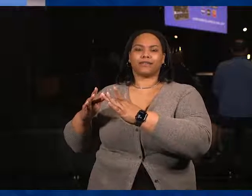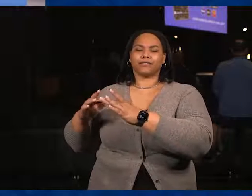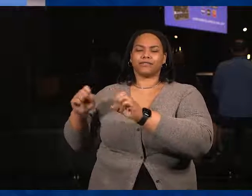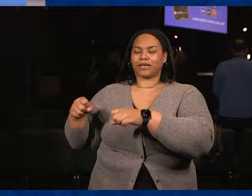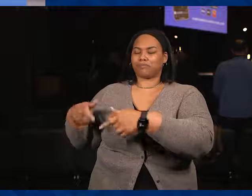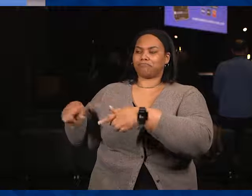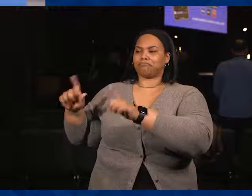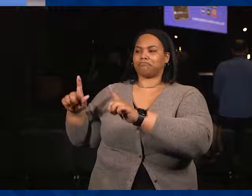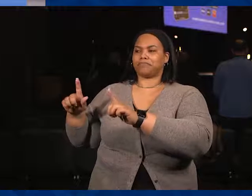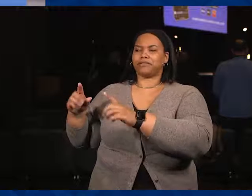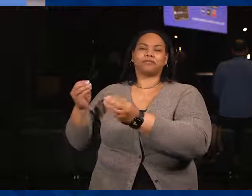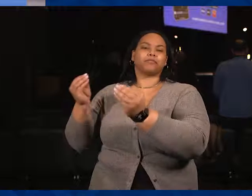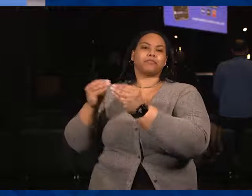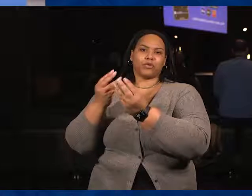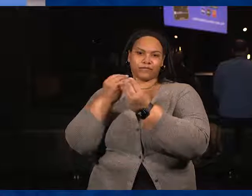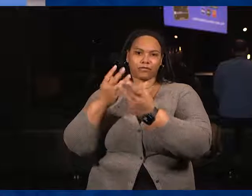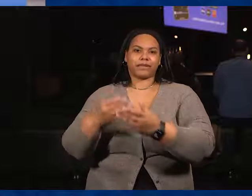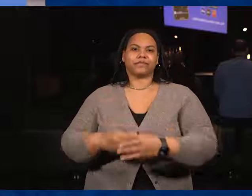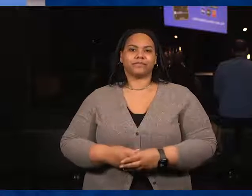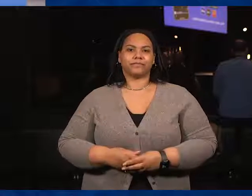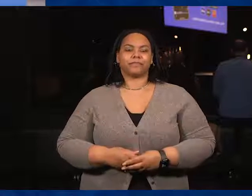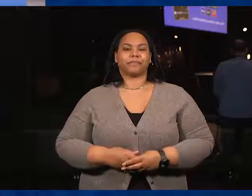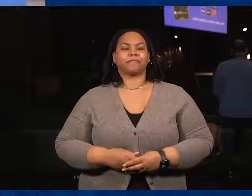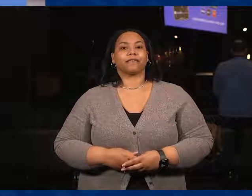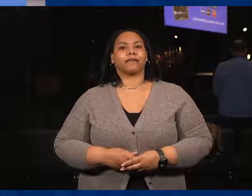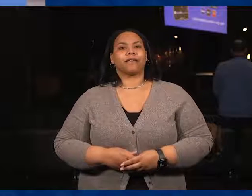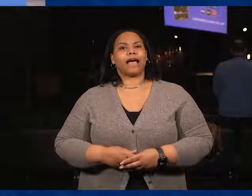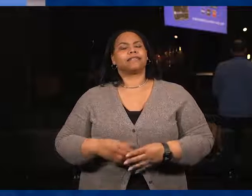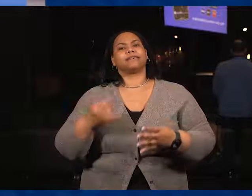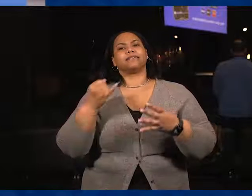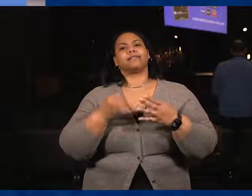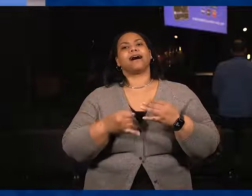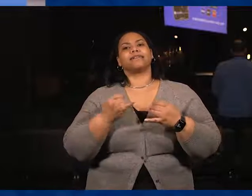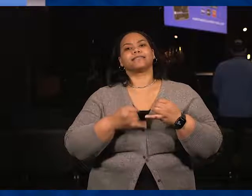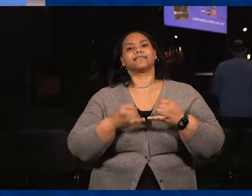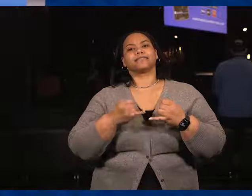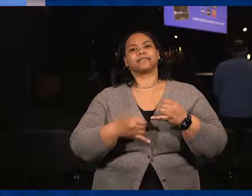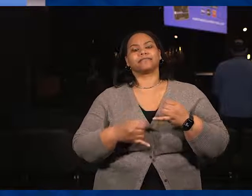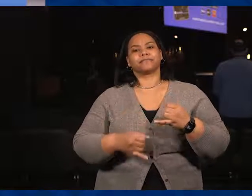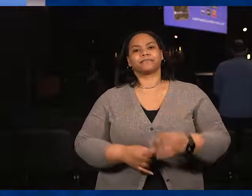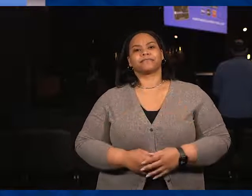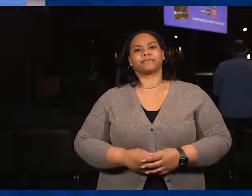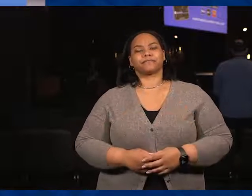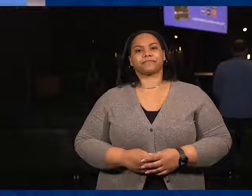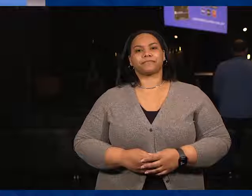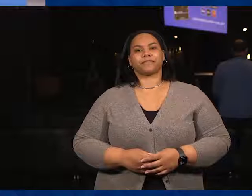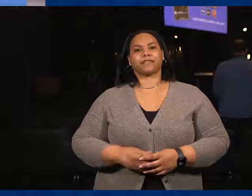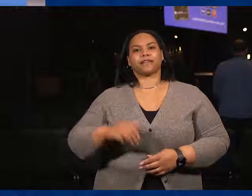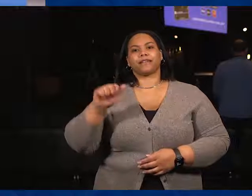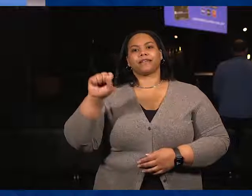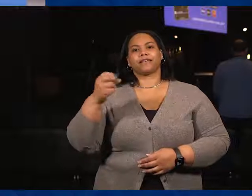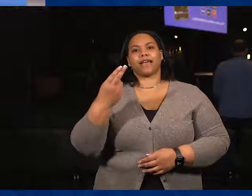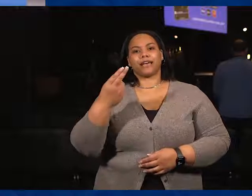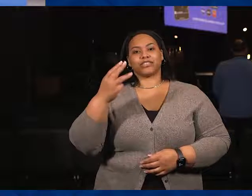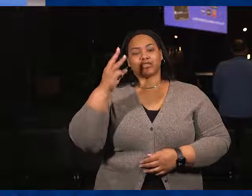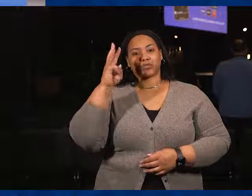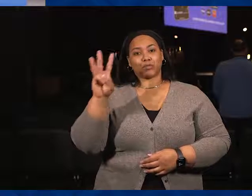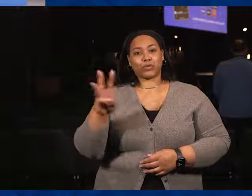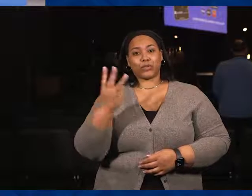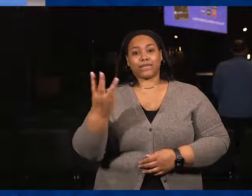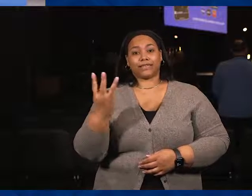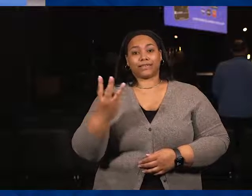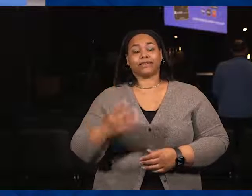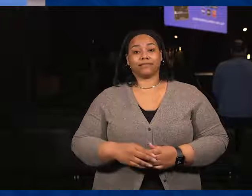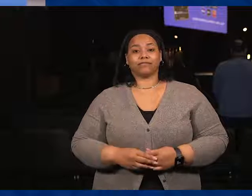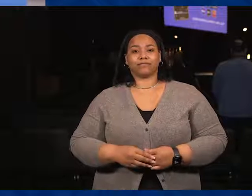vineyardcolumbus.org/this week to get more information in regards to that. And then lastly, we have Ash Wednesday that's coming out. So we want to make sure you